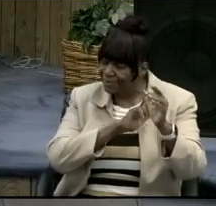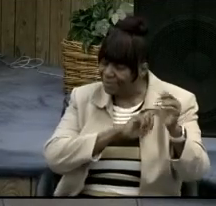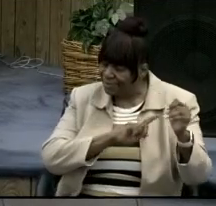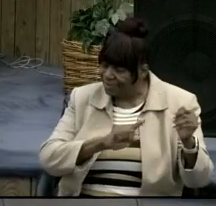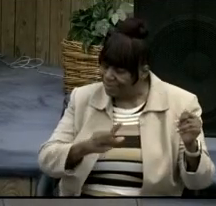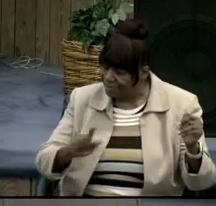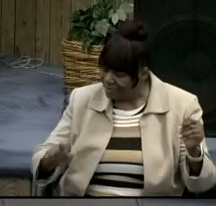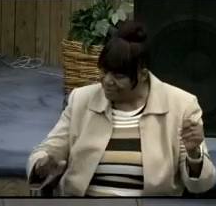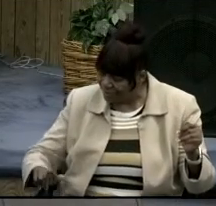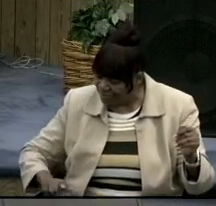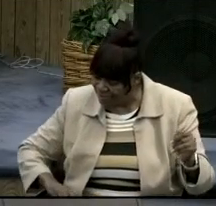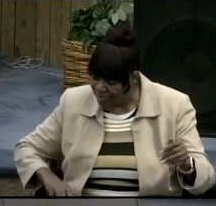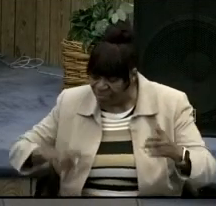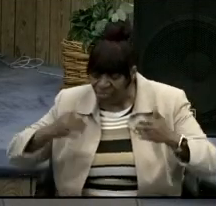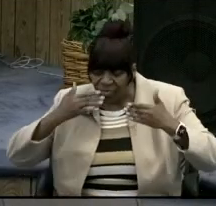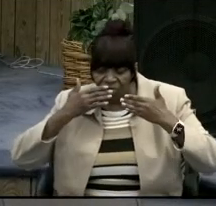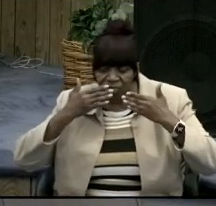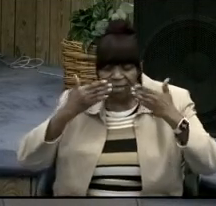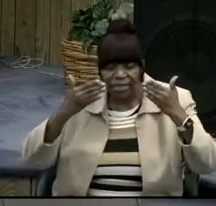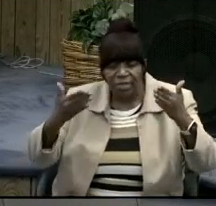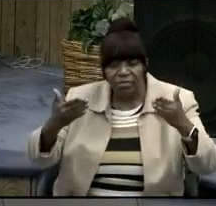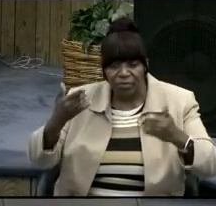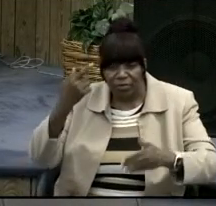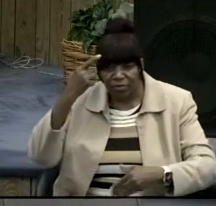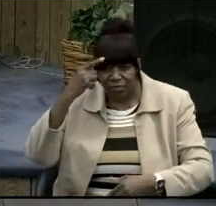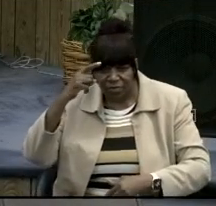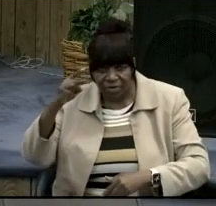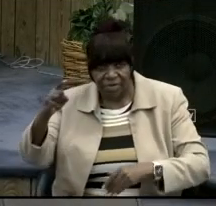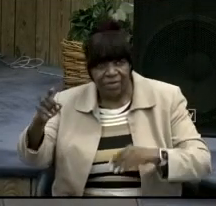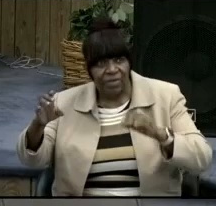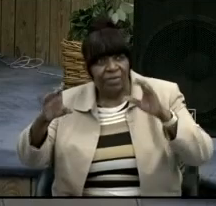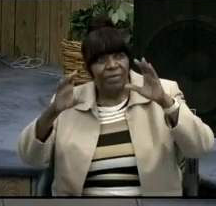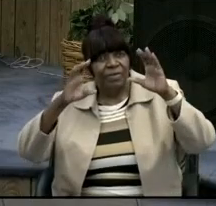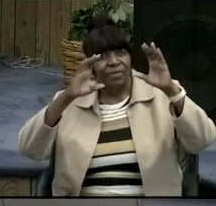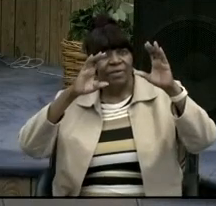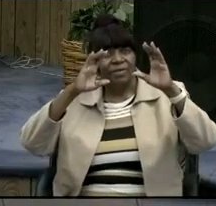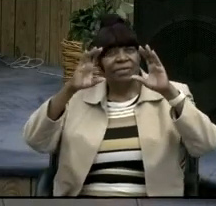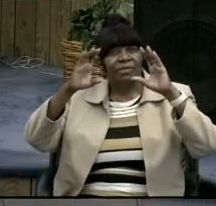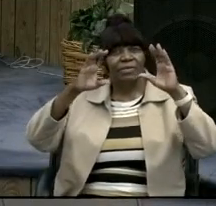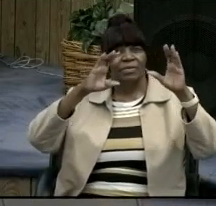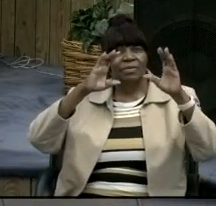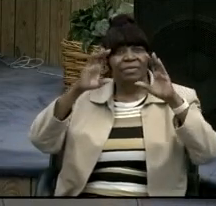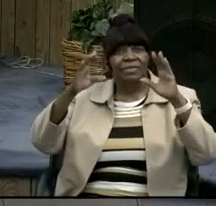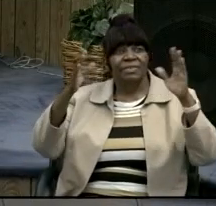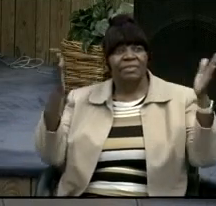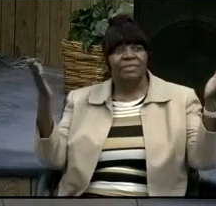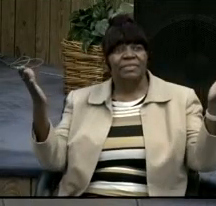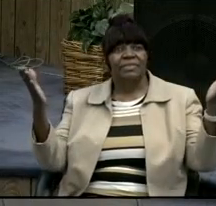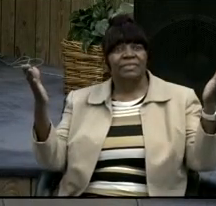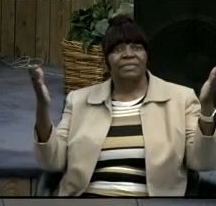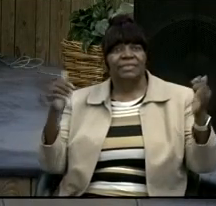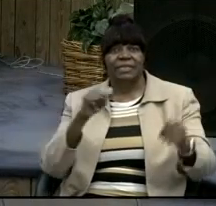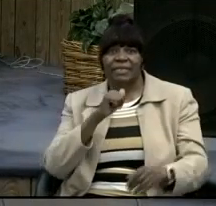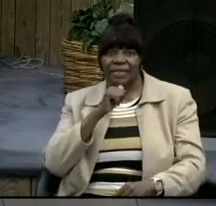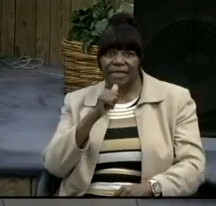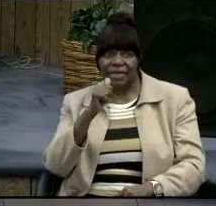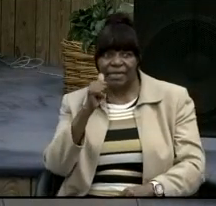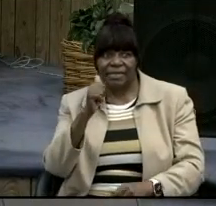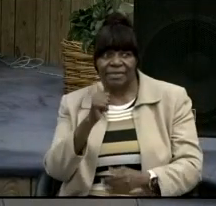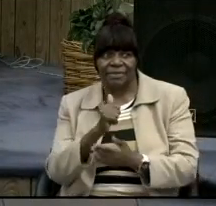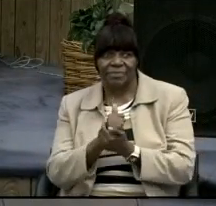Amen. I want to thank our communications team. You have no idea how many hoops they jumped. They're gonna need a nap after